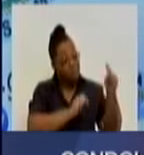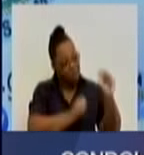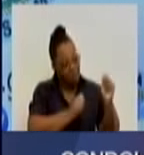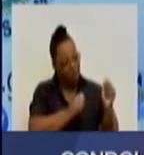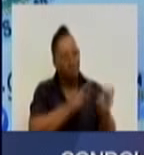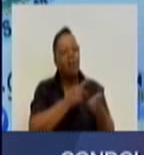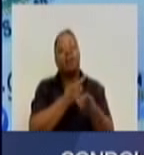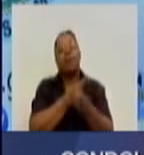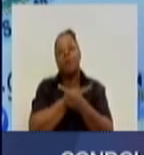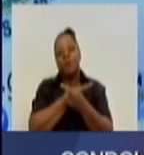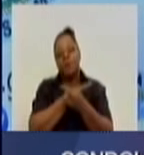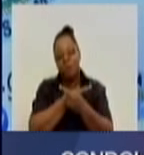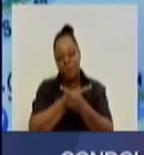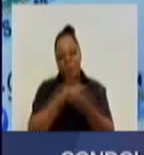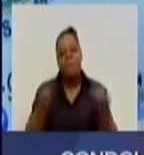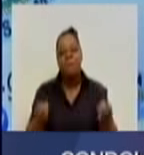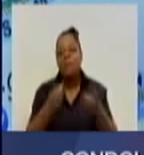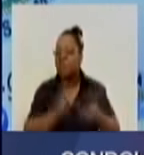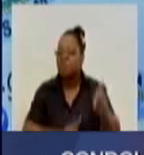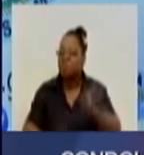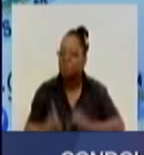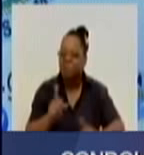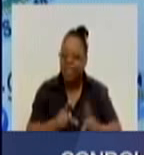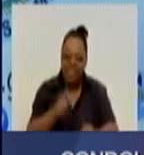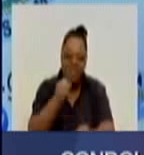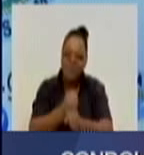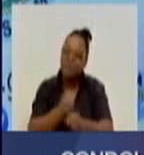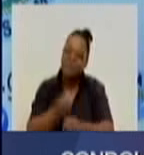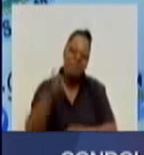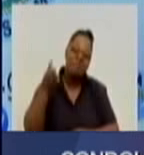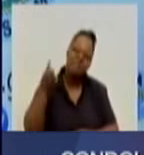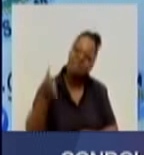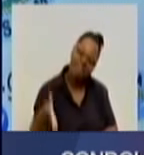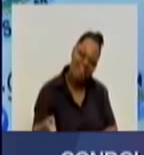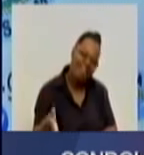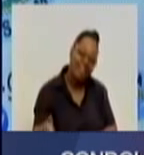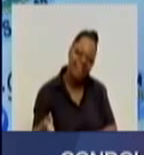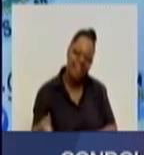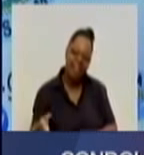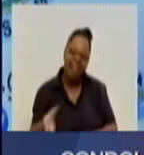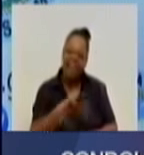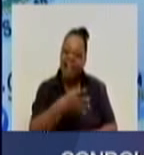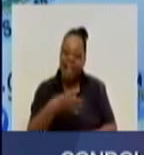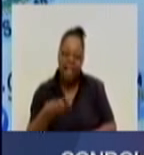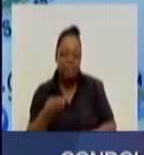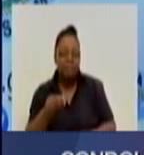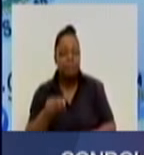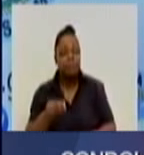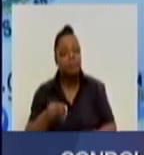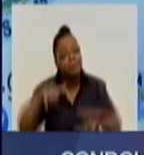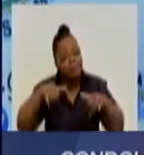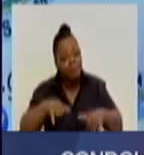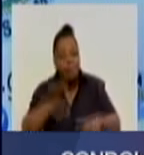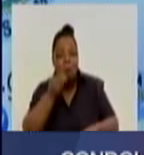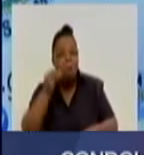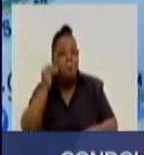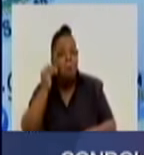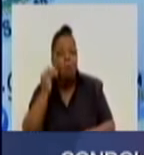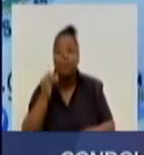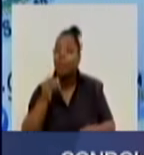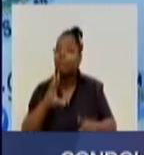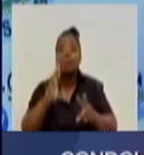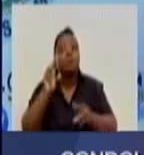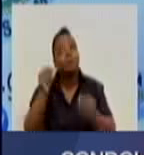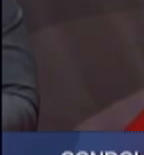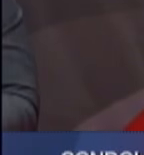and skills garnered from being a graduate of Geology and Geography of the University of the West Indies and a petroleum geologist by